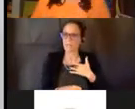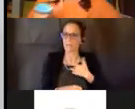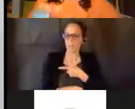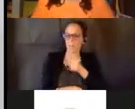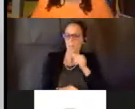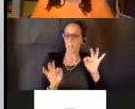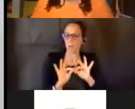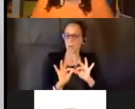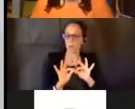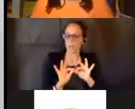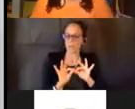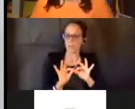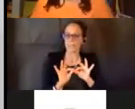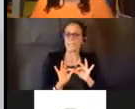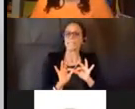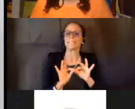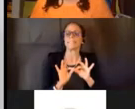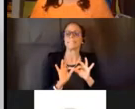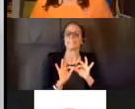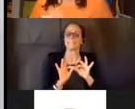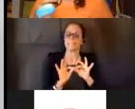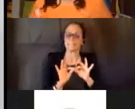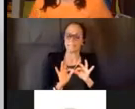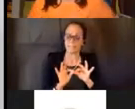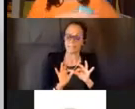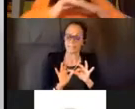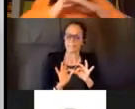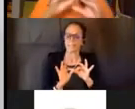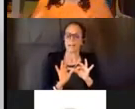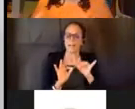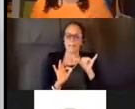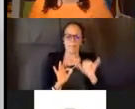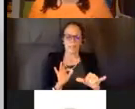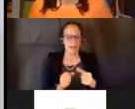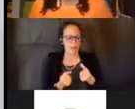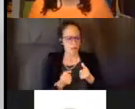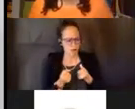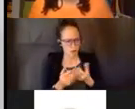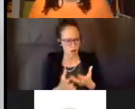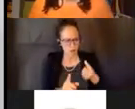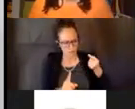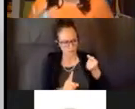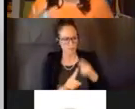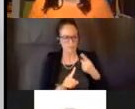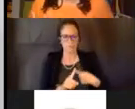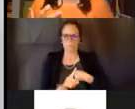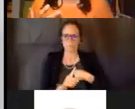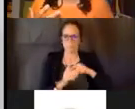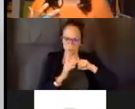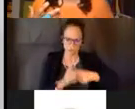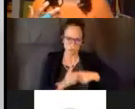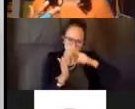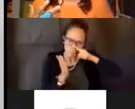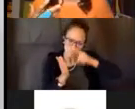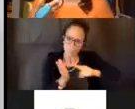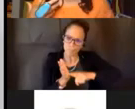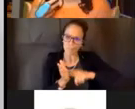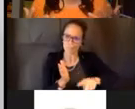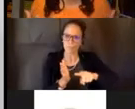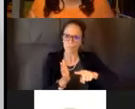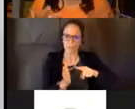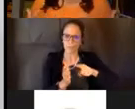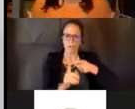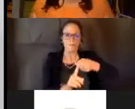where I start. I came to this, I came to that book, I've come to everything since then. In part is, you know,